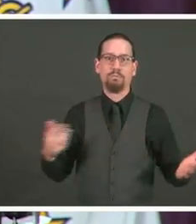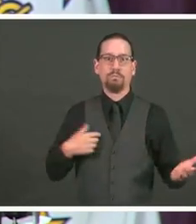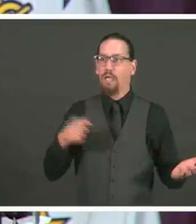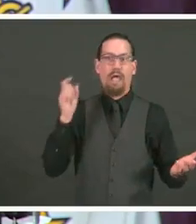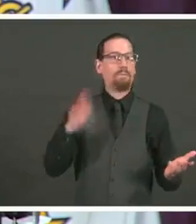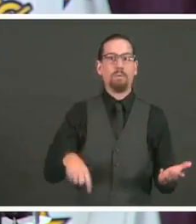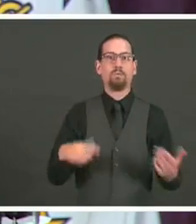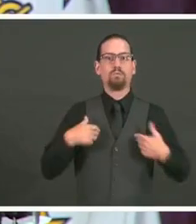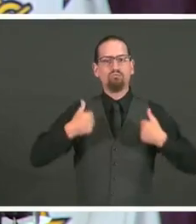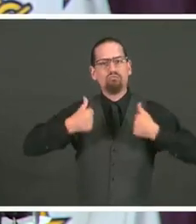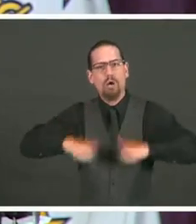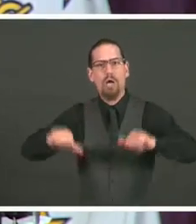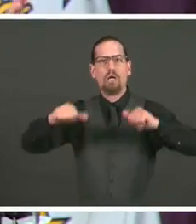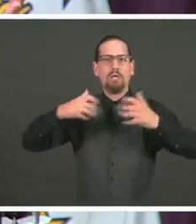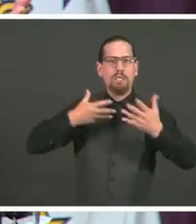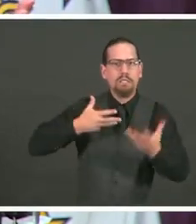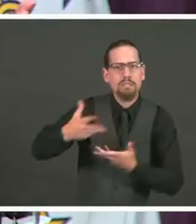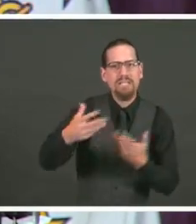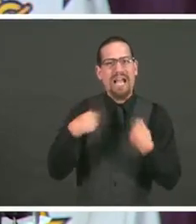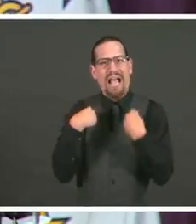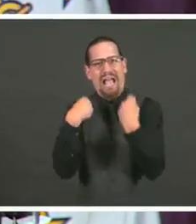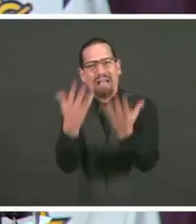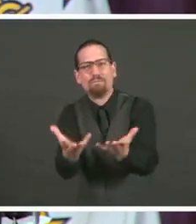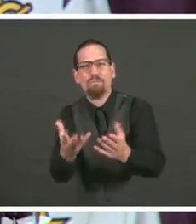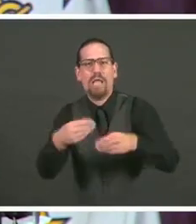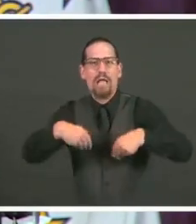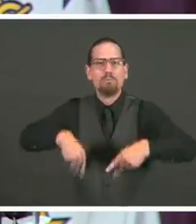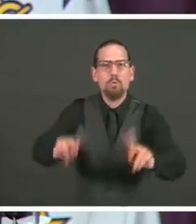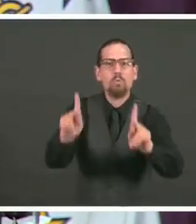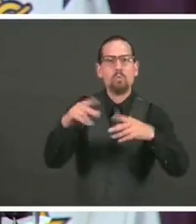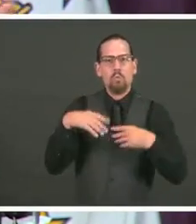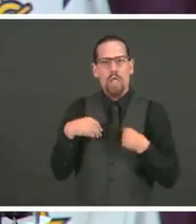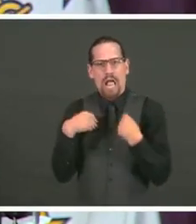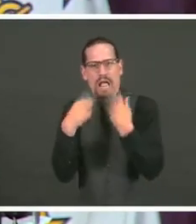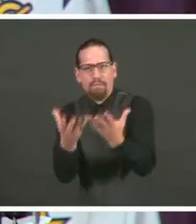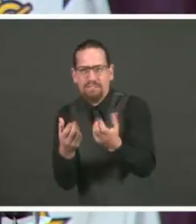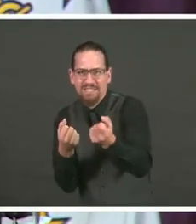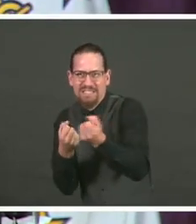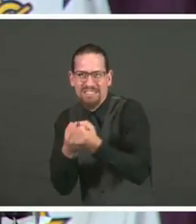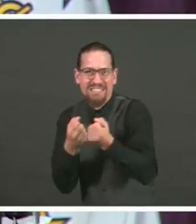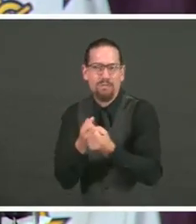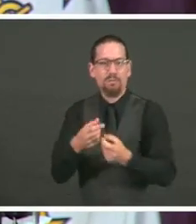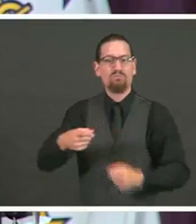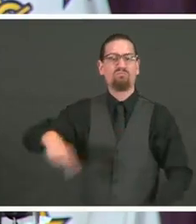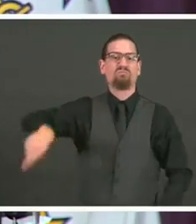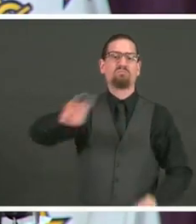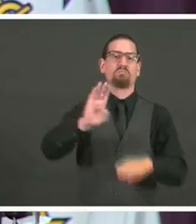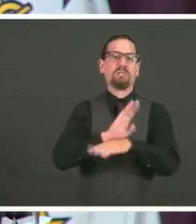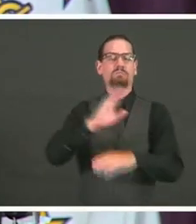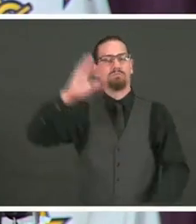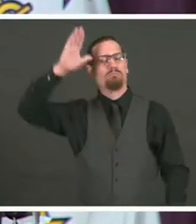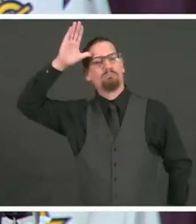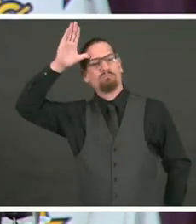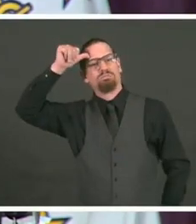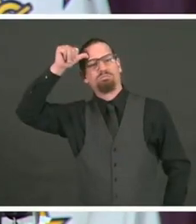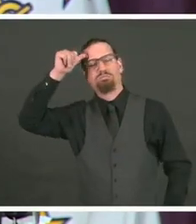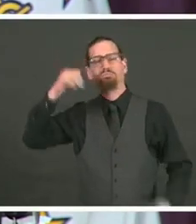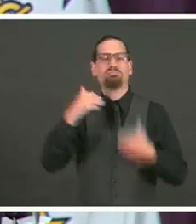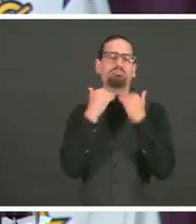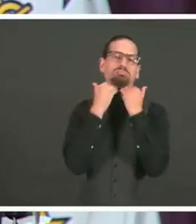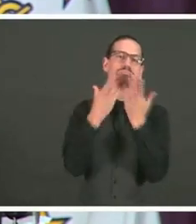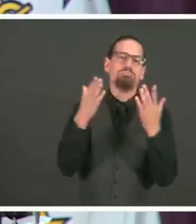been trying week after week to avoid this and to strike a balance so folks can stay in